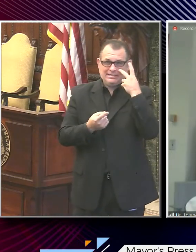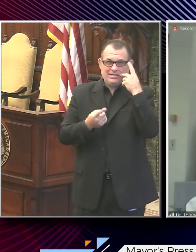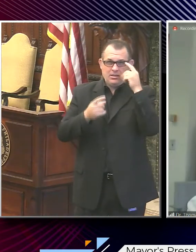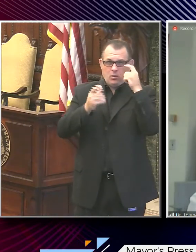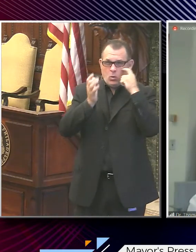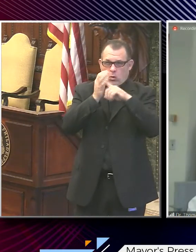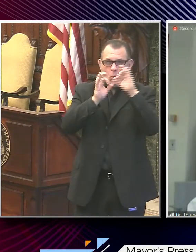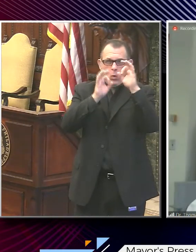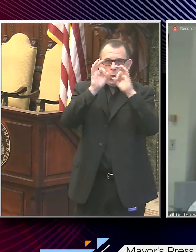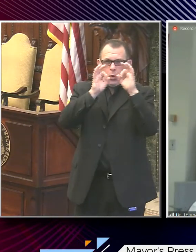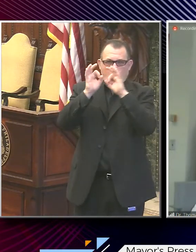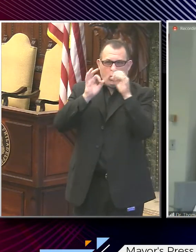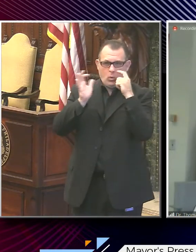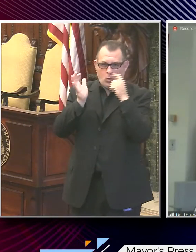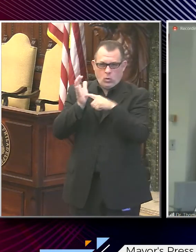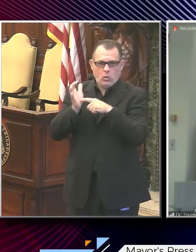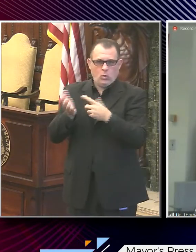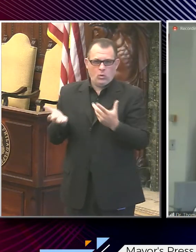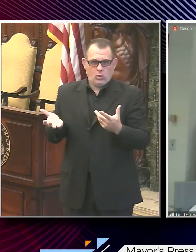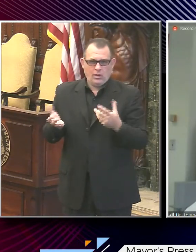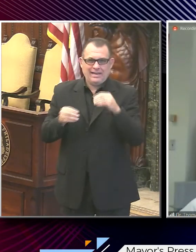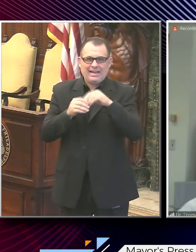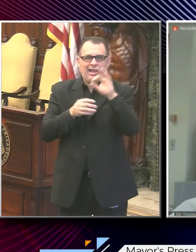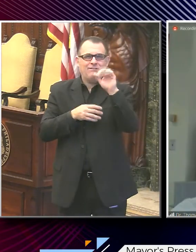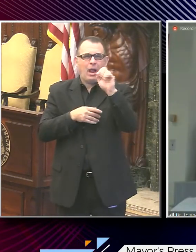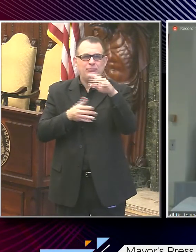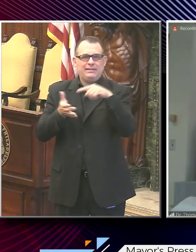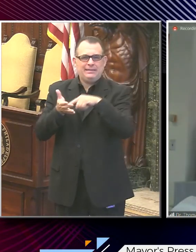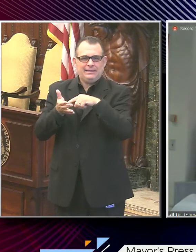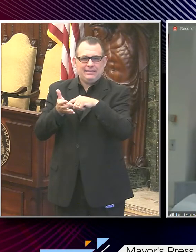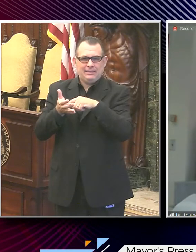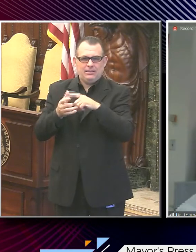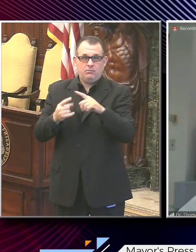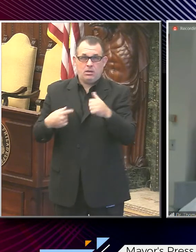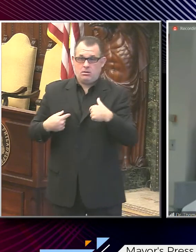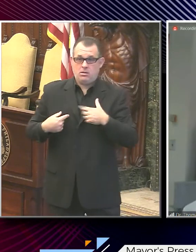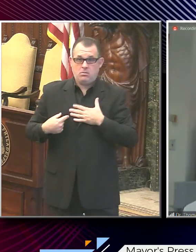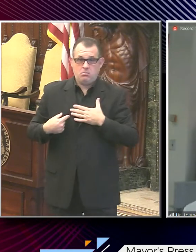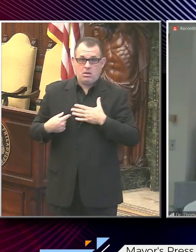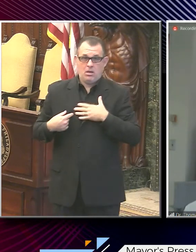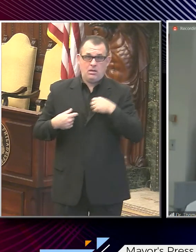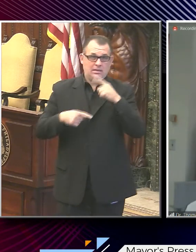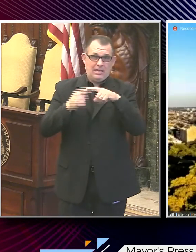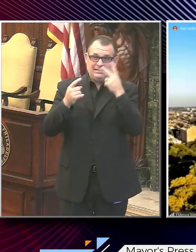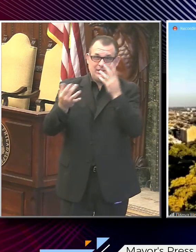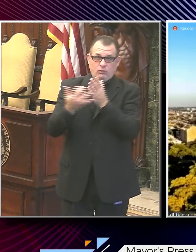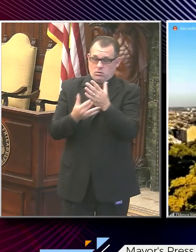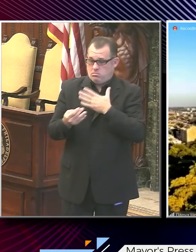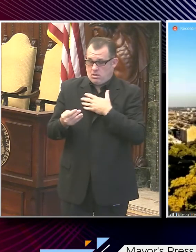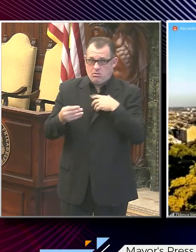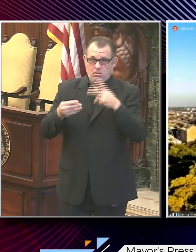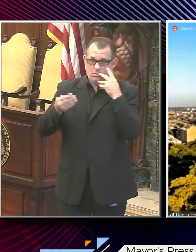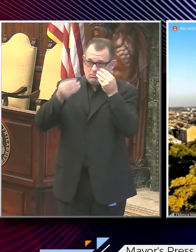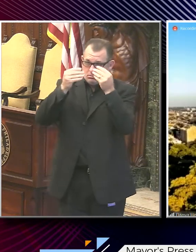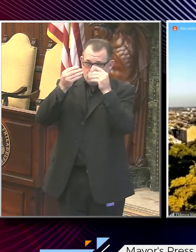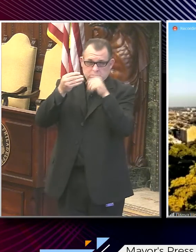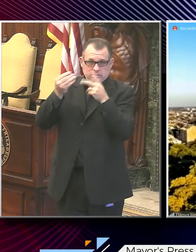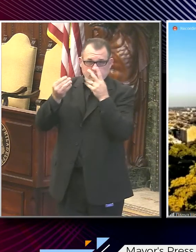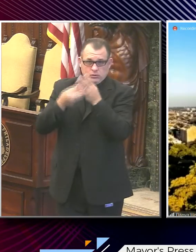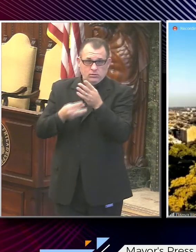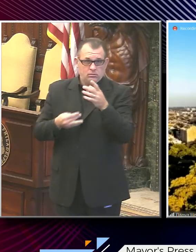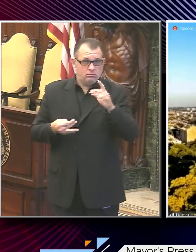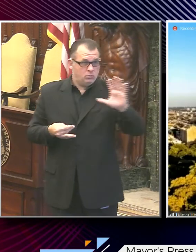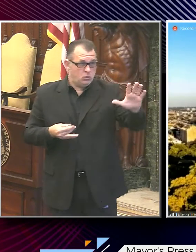the fabric and see the fibers between them. And mine, I can't see that. So Okay. If yours is different, let me